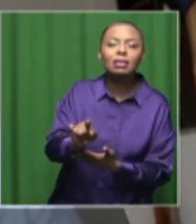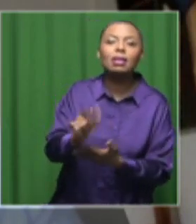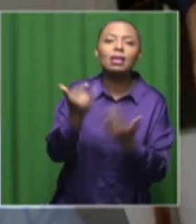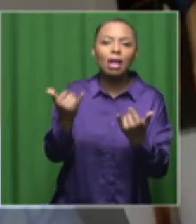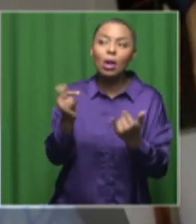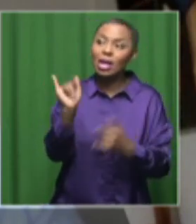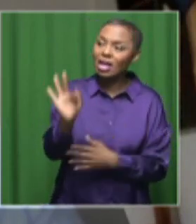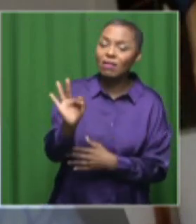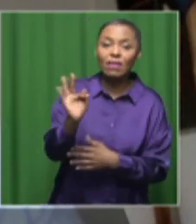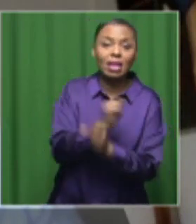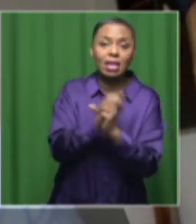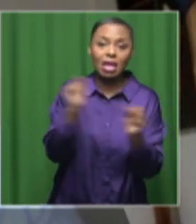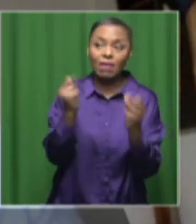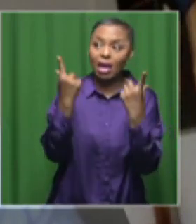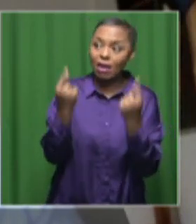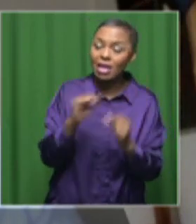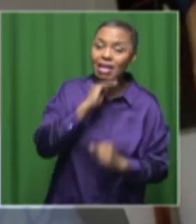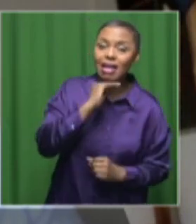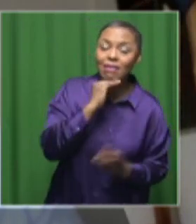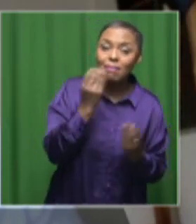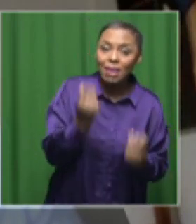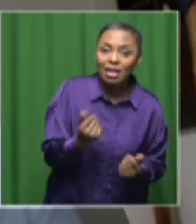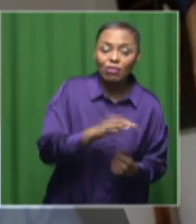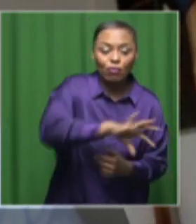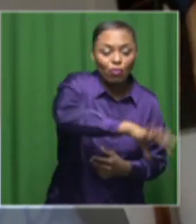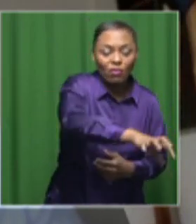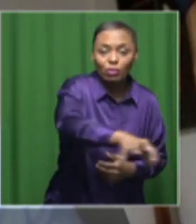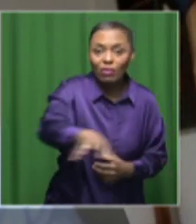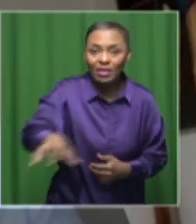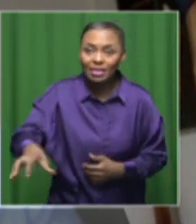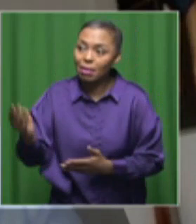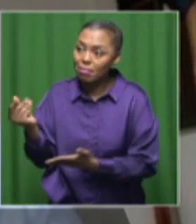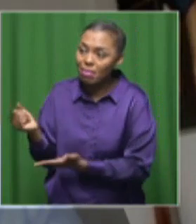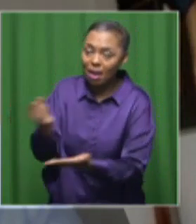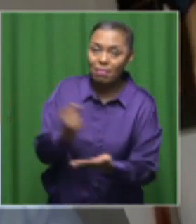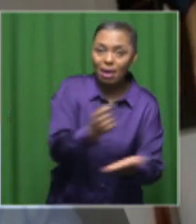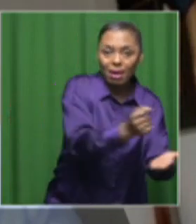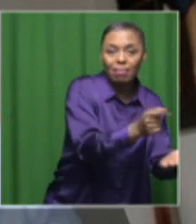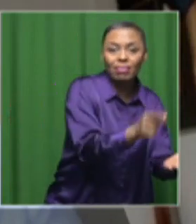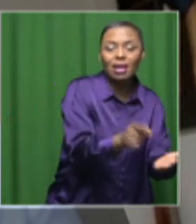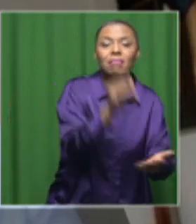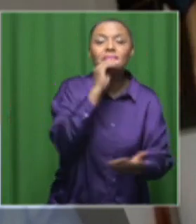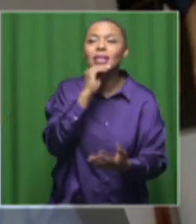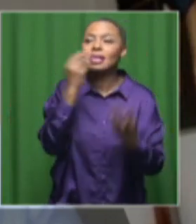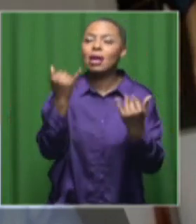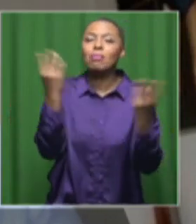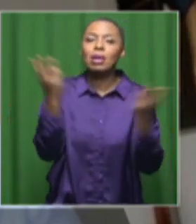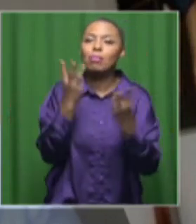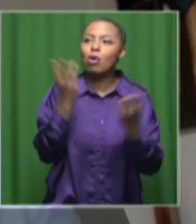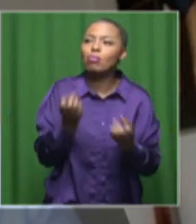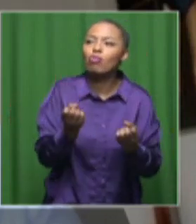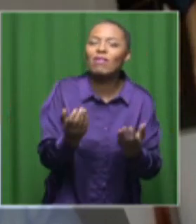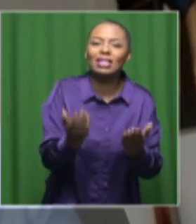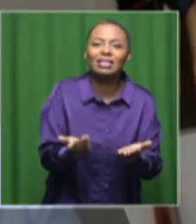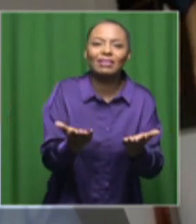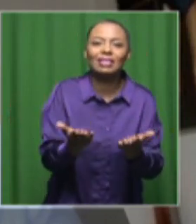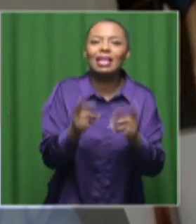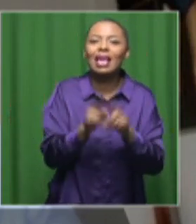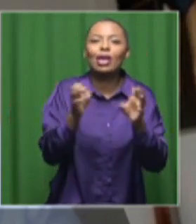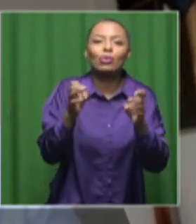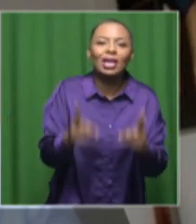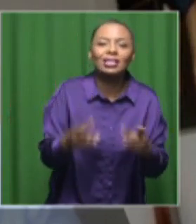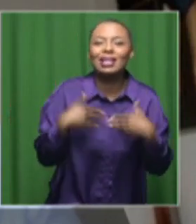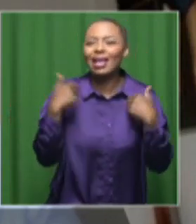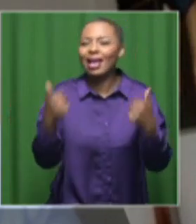we do not direct enough money towards a province that is receiving migrants, that province is not going to be able to provide things such as education and